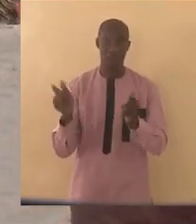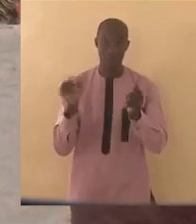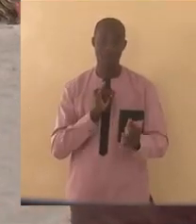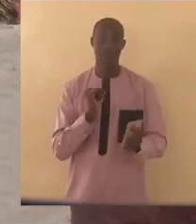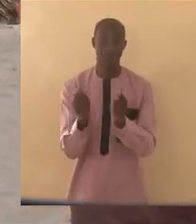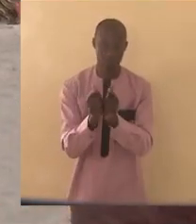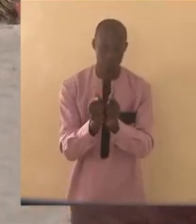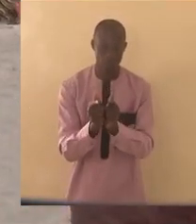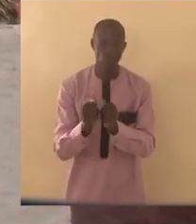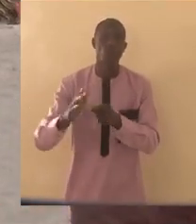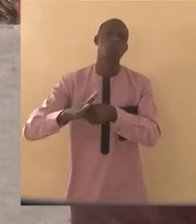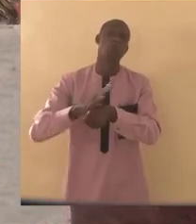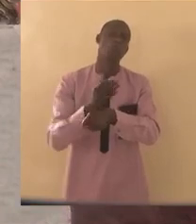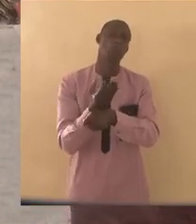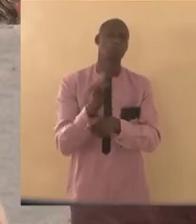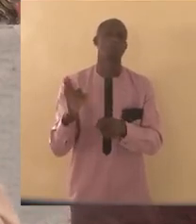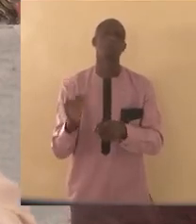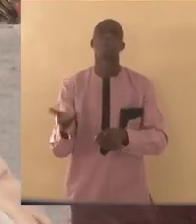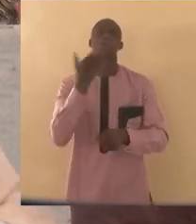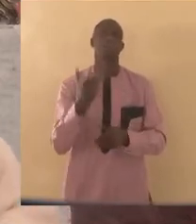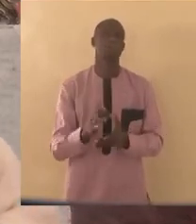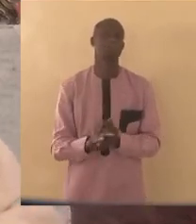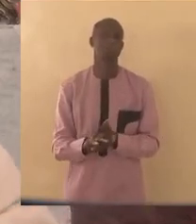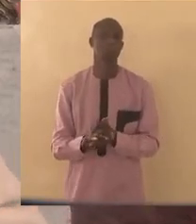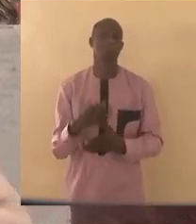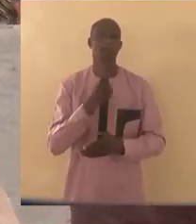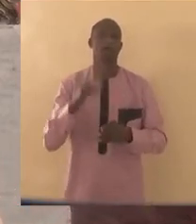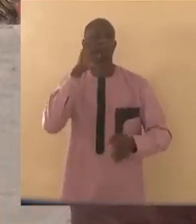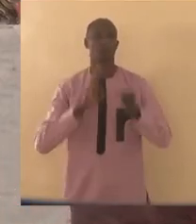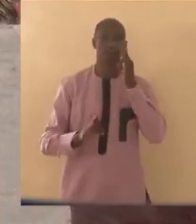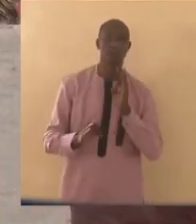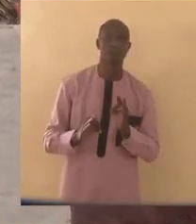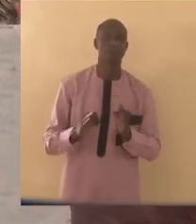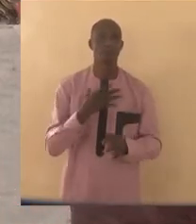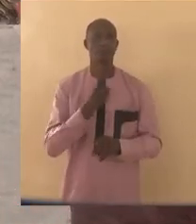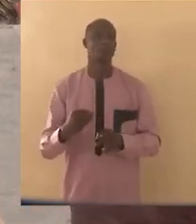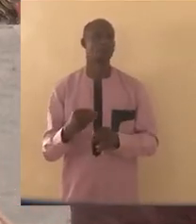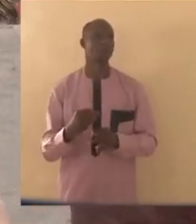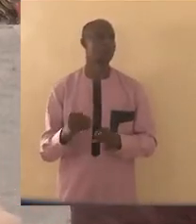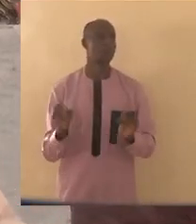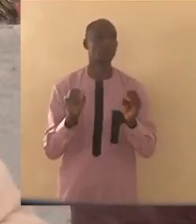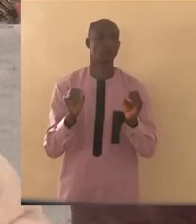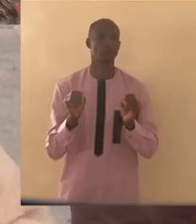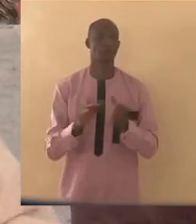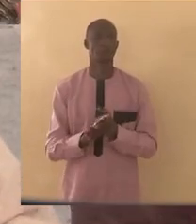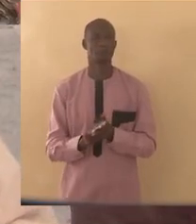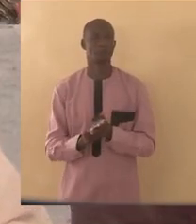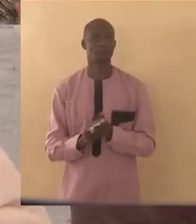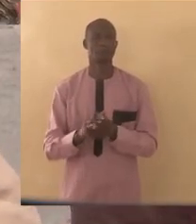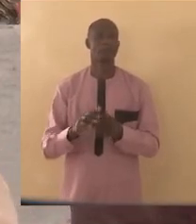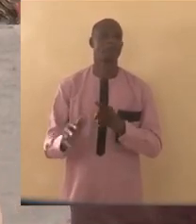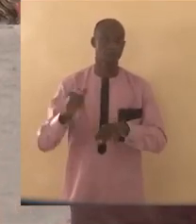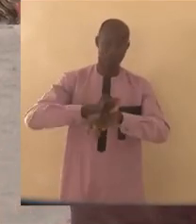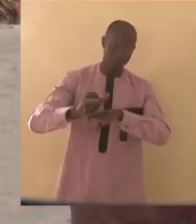to meet, life is full of disappointments and frustrations and disillusionments